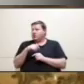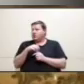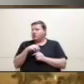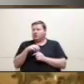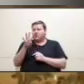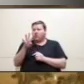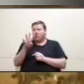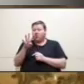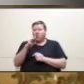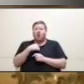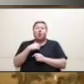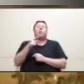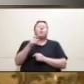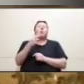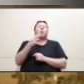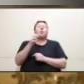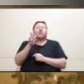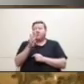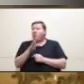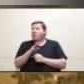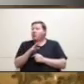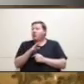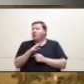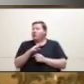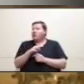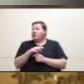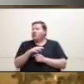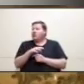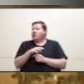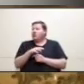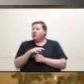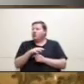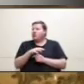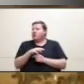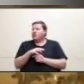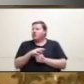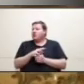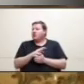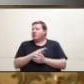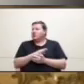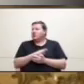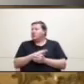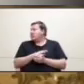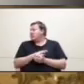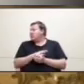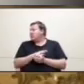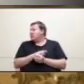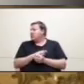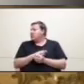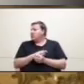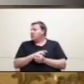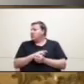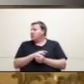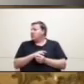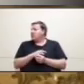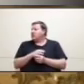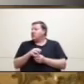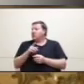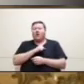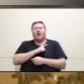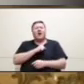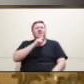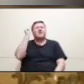There are 4. Where are the 4 mics? Can we see the 4 mics? Why are they so far away?